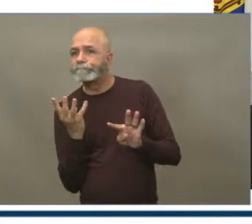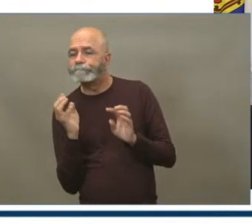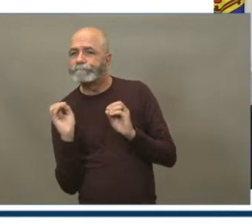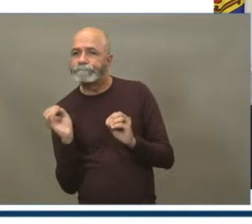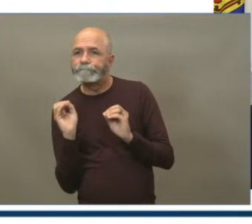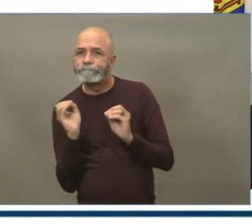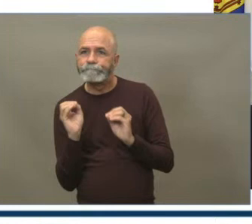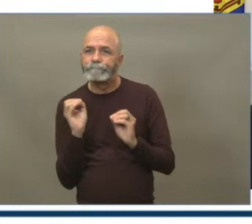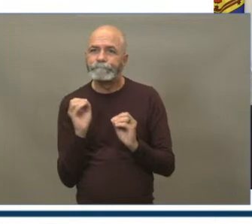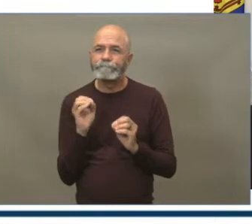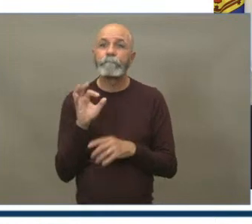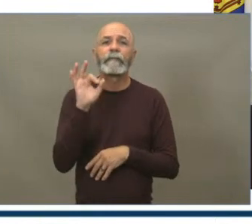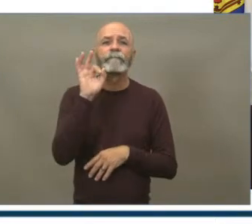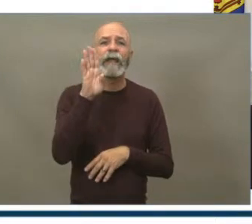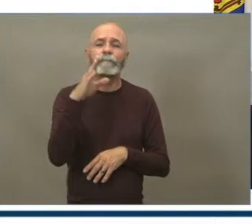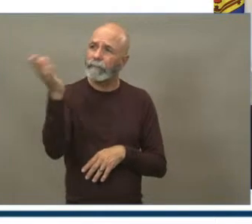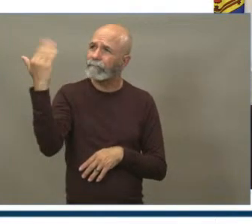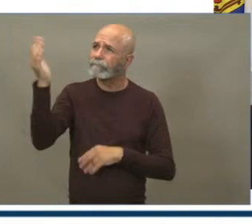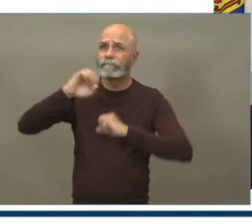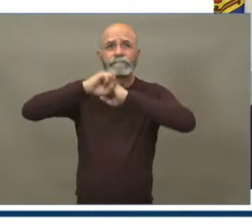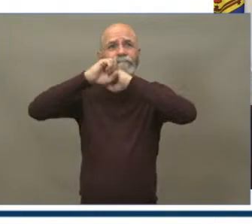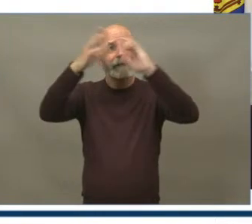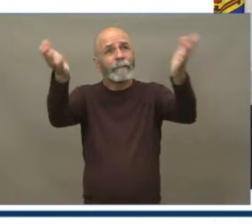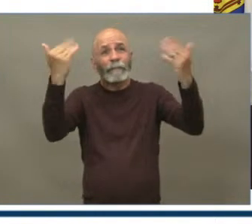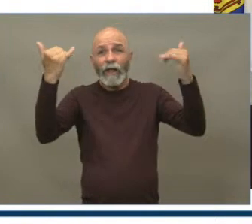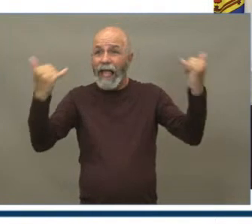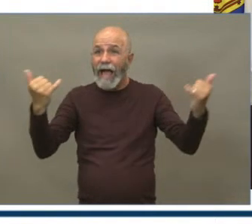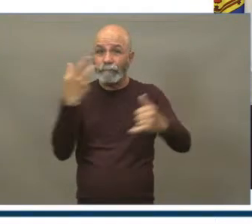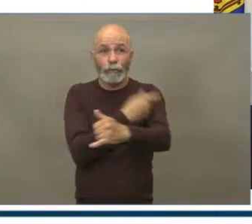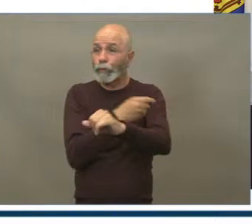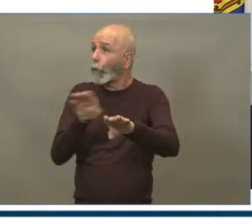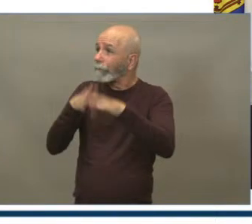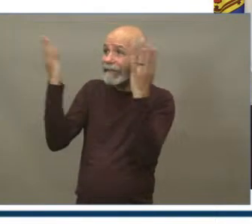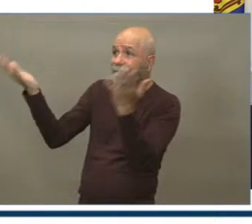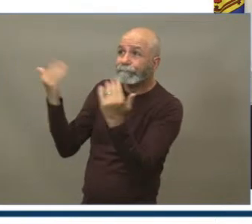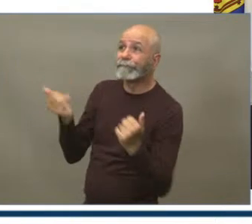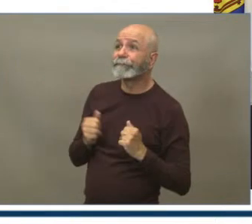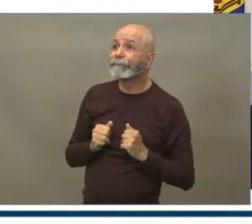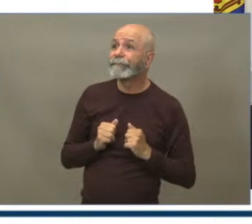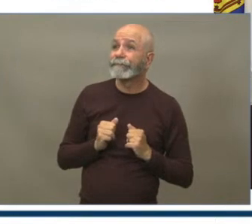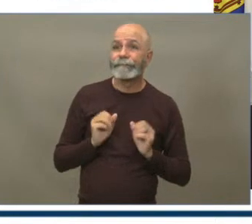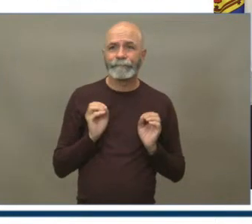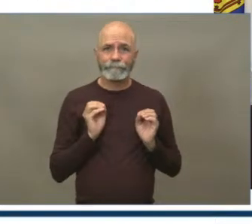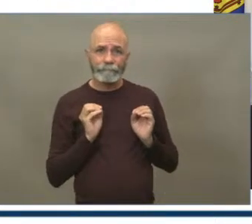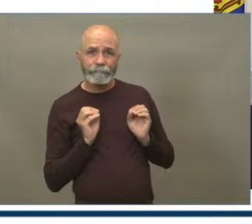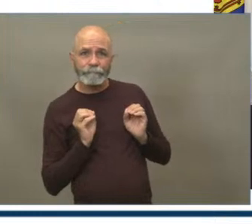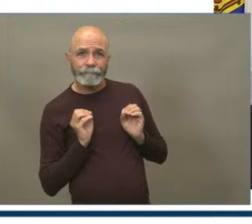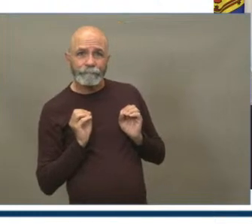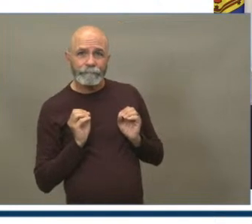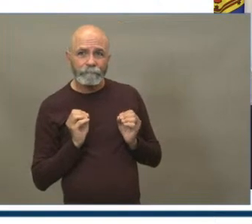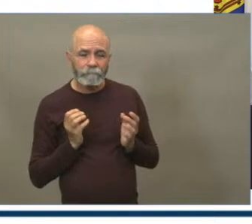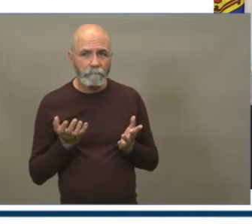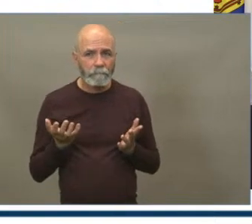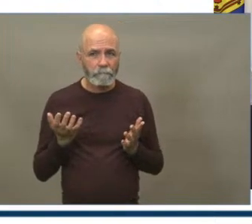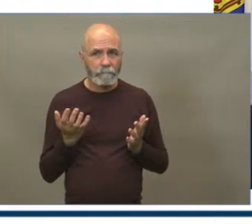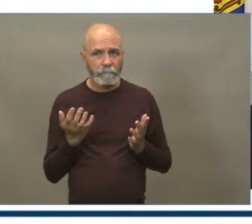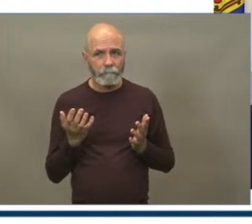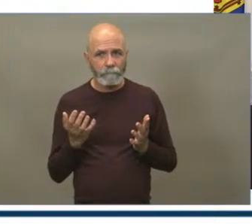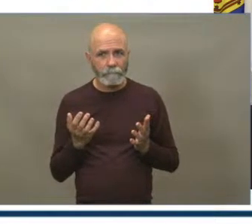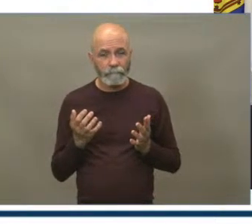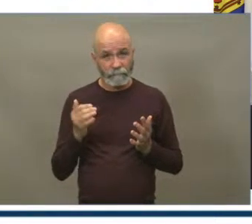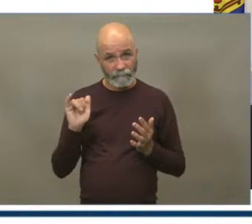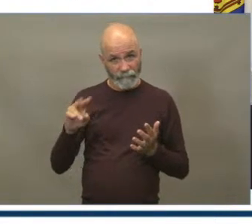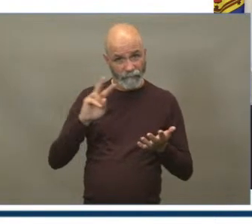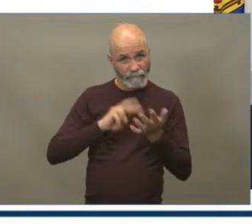messages saying sign up for these because they're open. Doesn't that all just lead to the conclusion